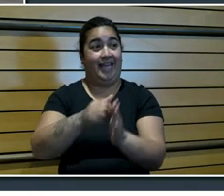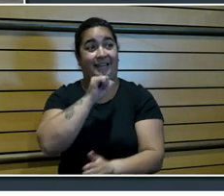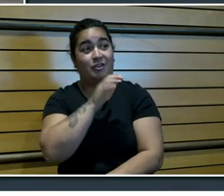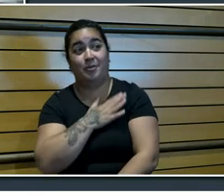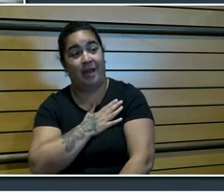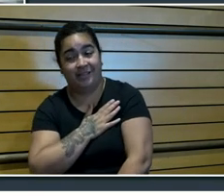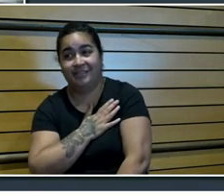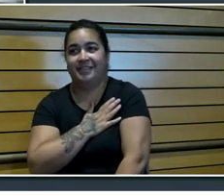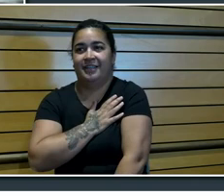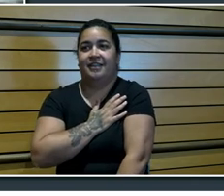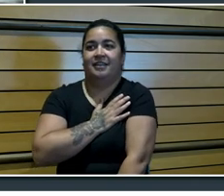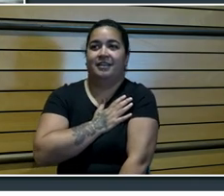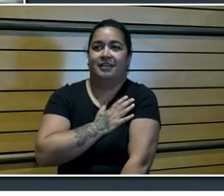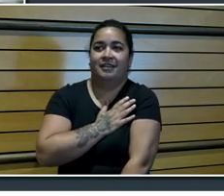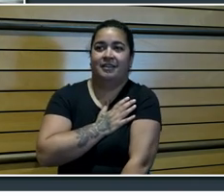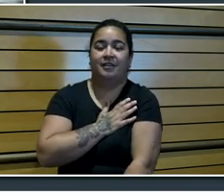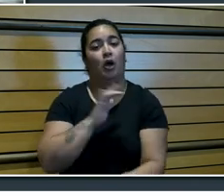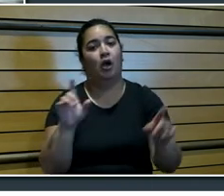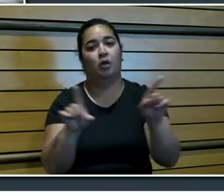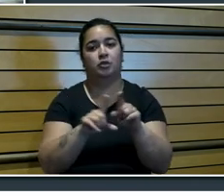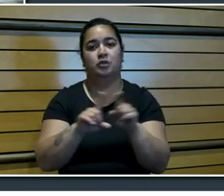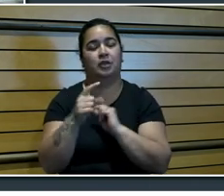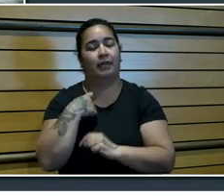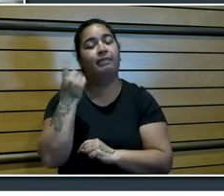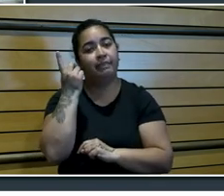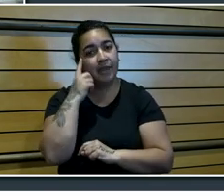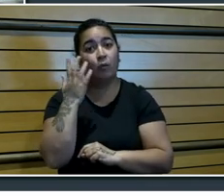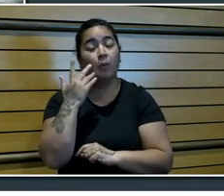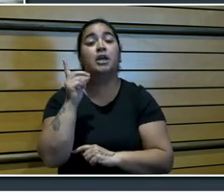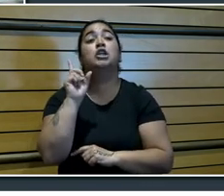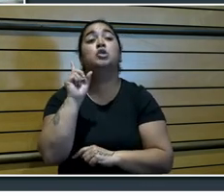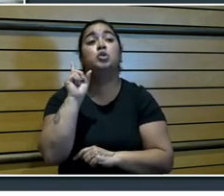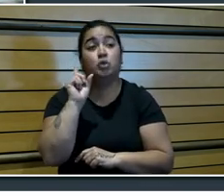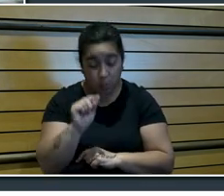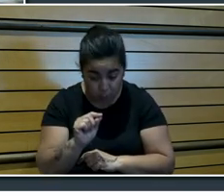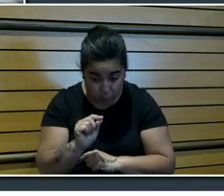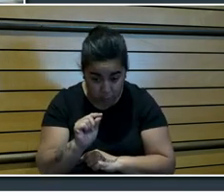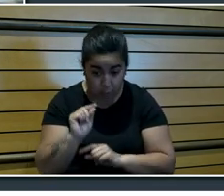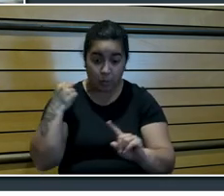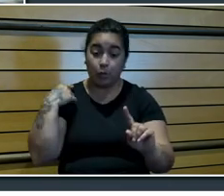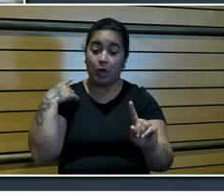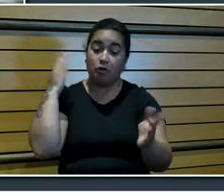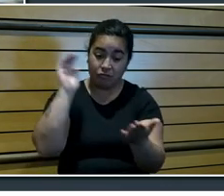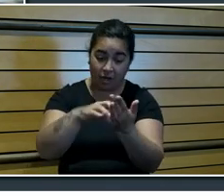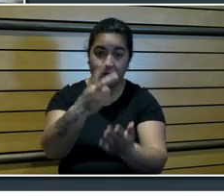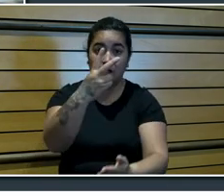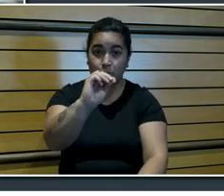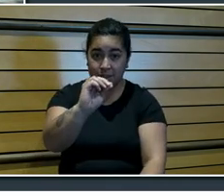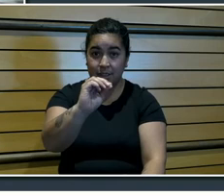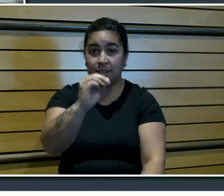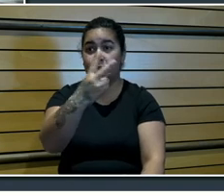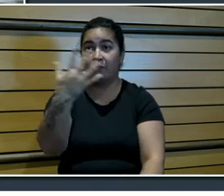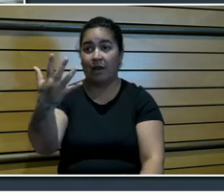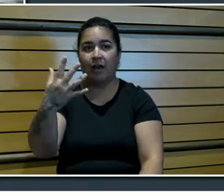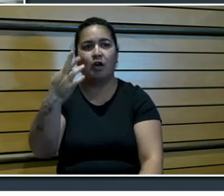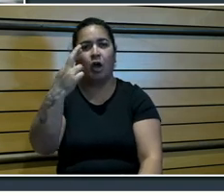Also with, I think, when we do eventually end up in 2025, hopefully the seas don't rise